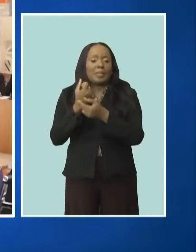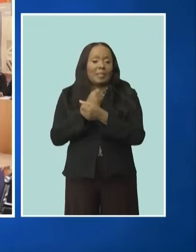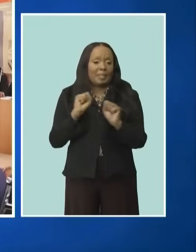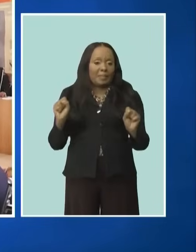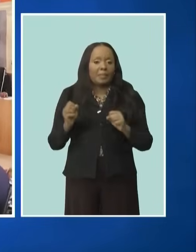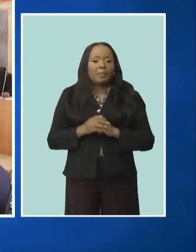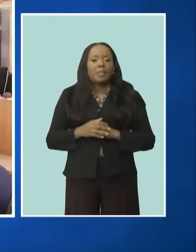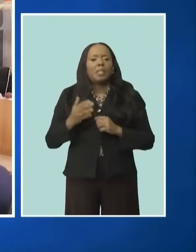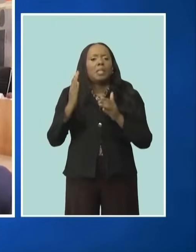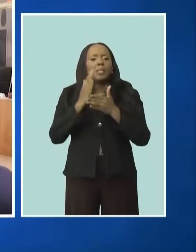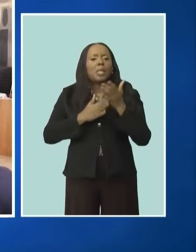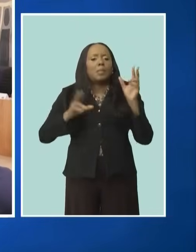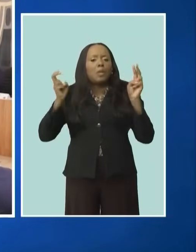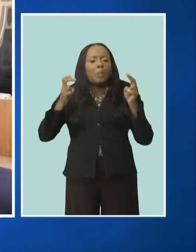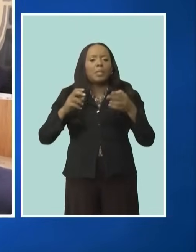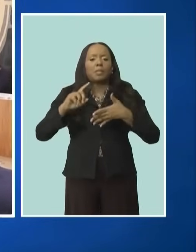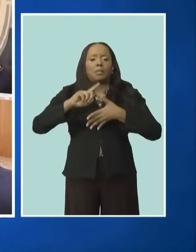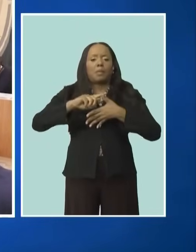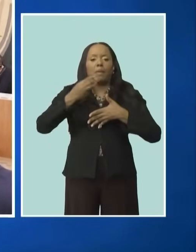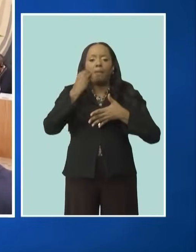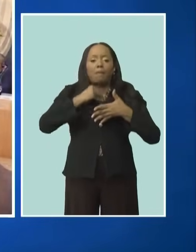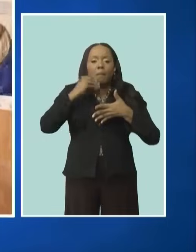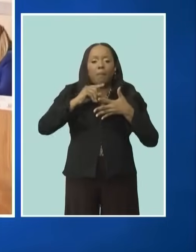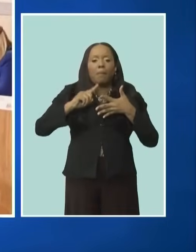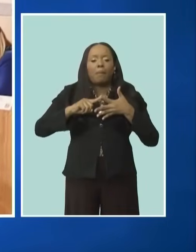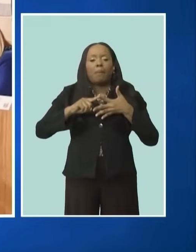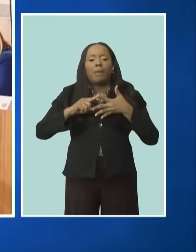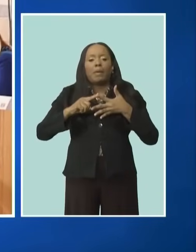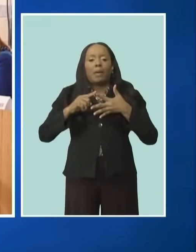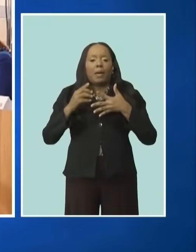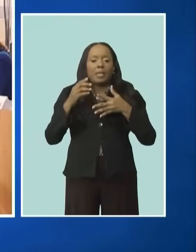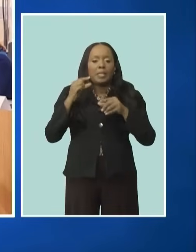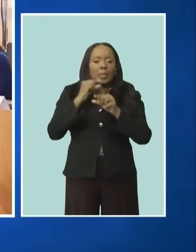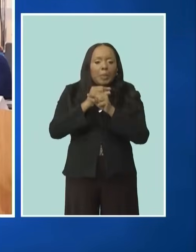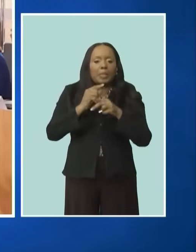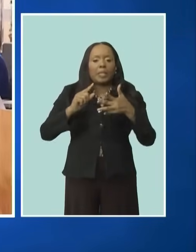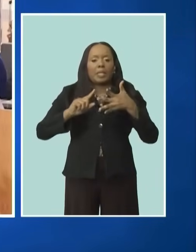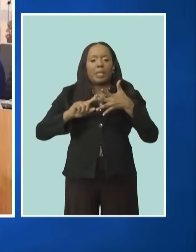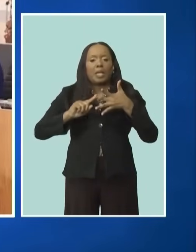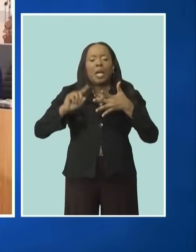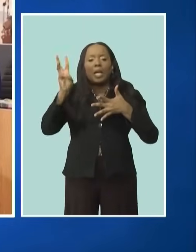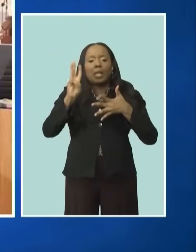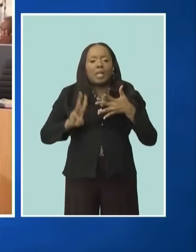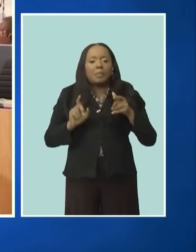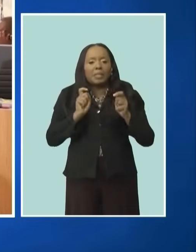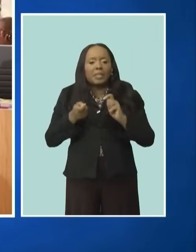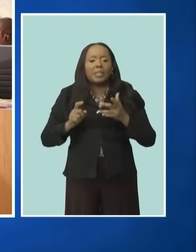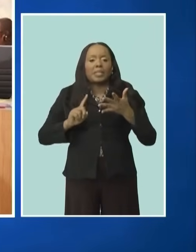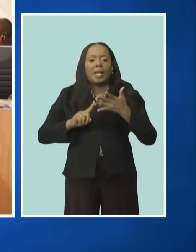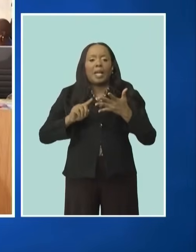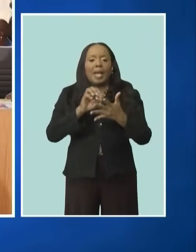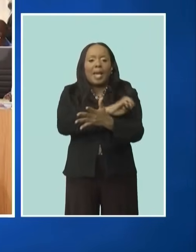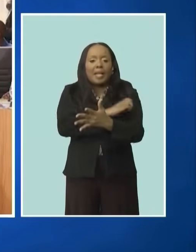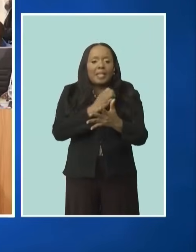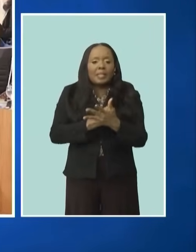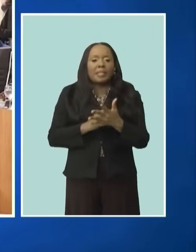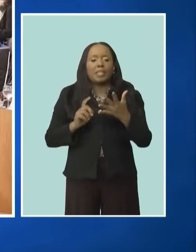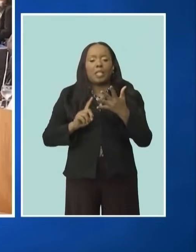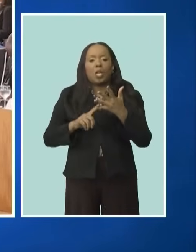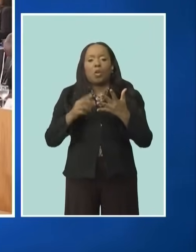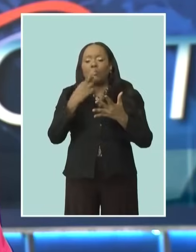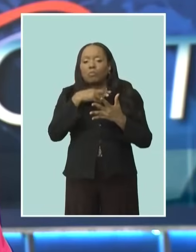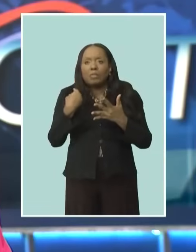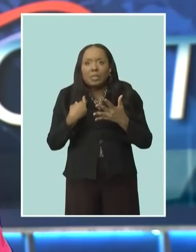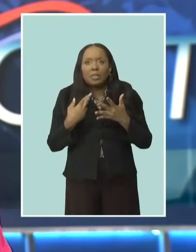and nutritional security, climate change, energy transition, risk and disaster management, and connectivity.